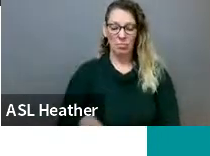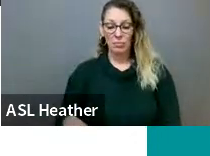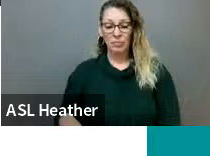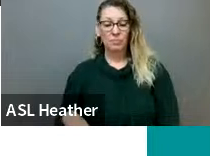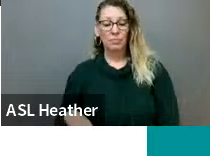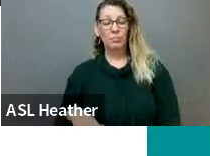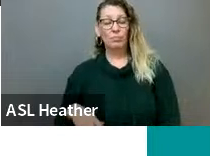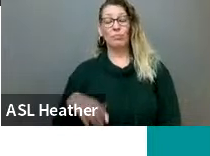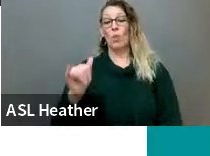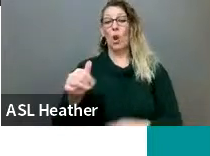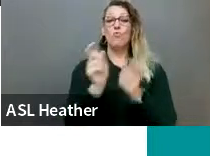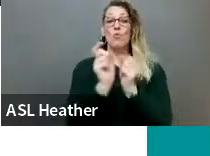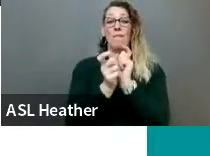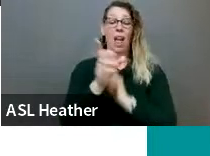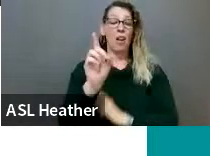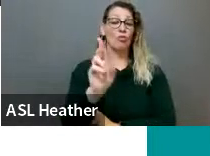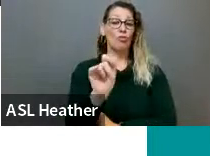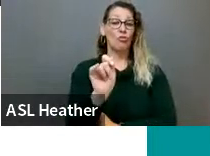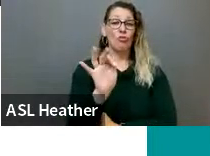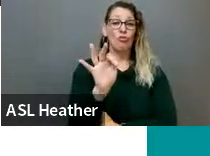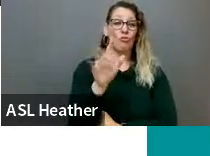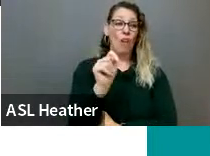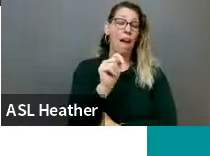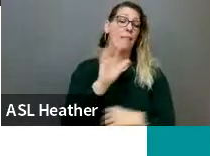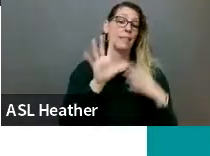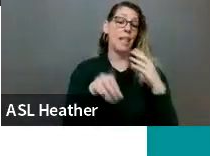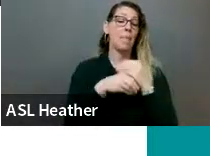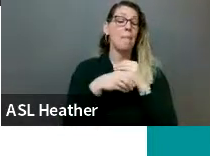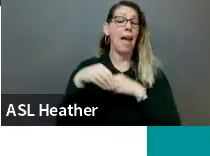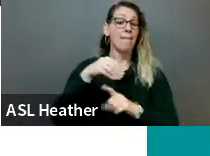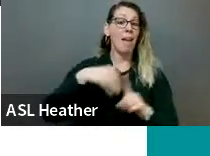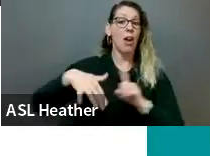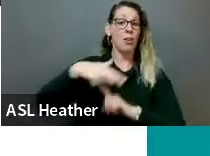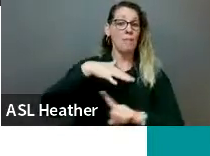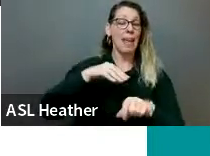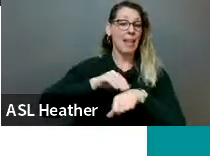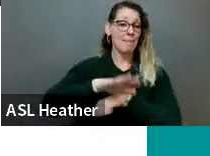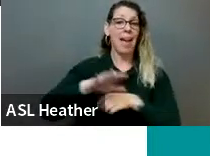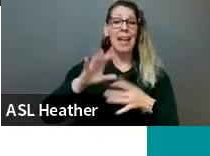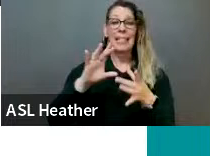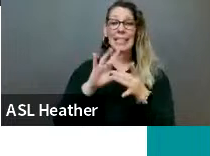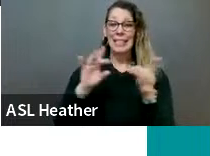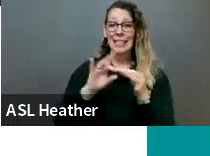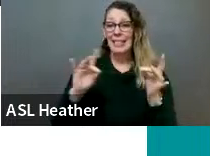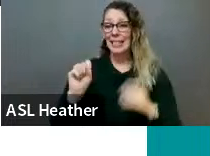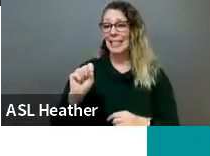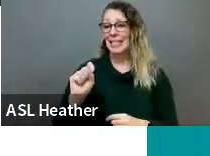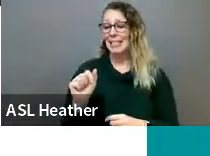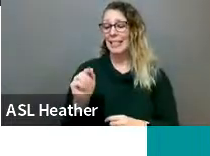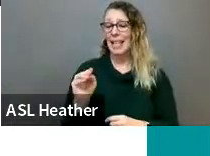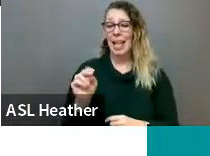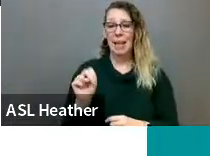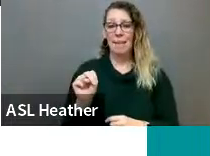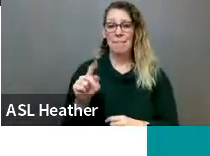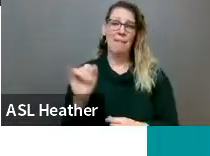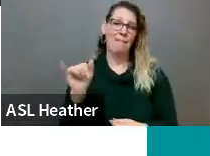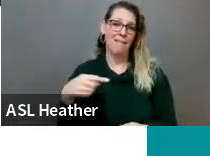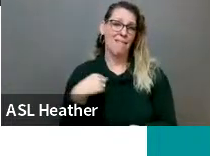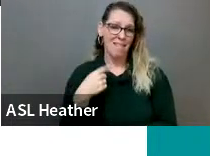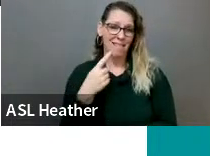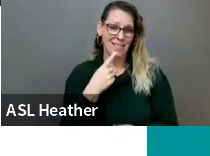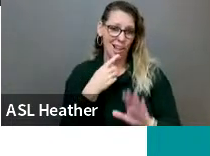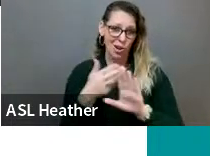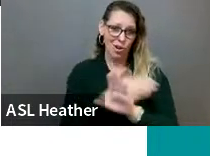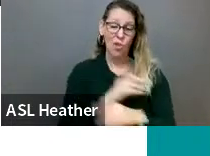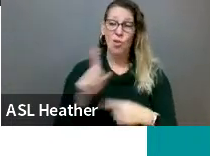The refinements to the draft supplemental environmental impact statement, as I shared earlier,